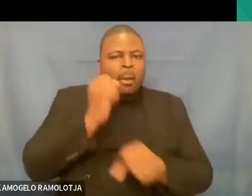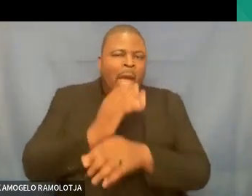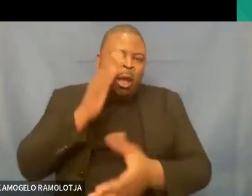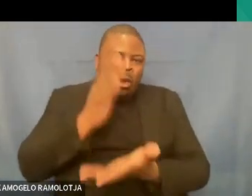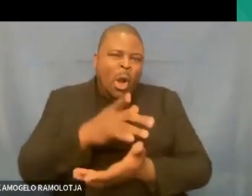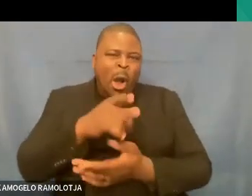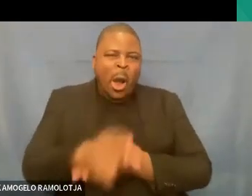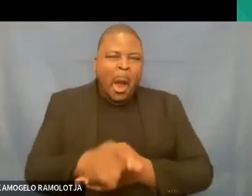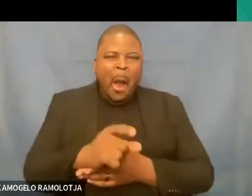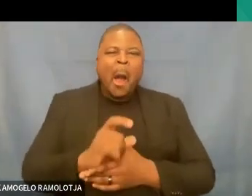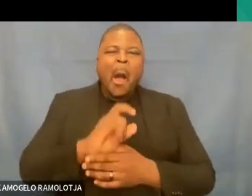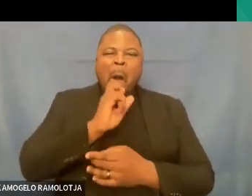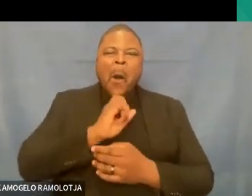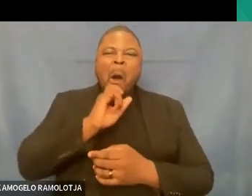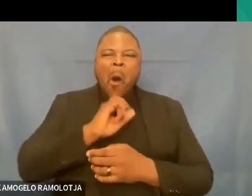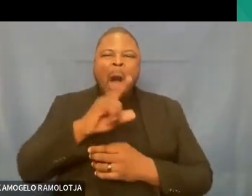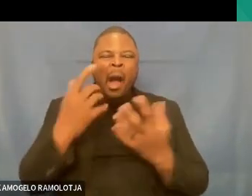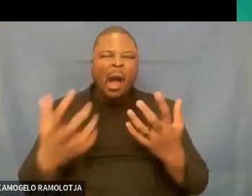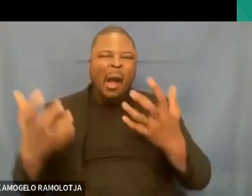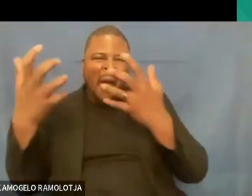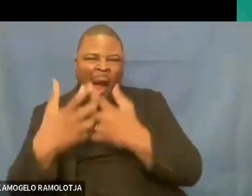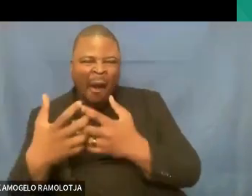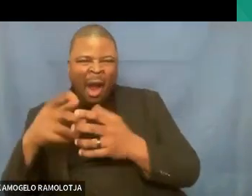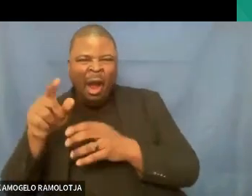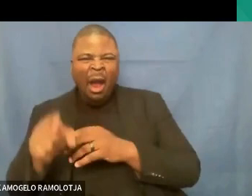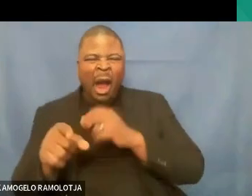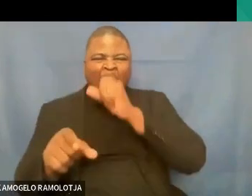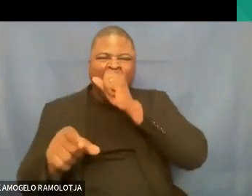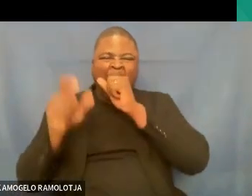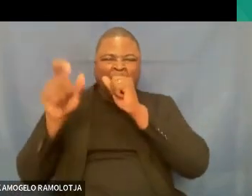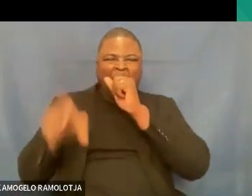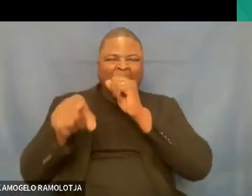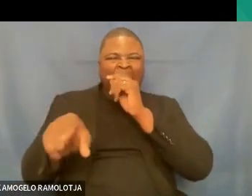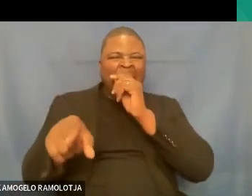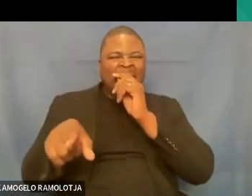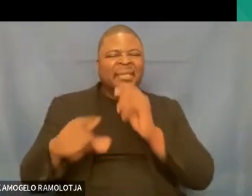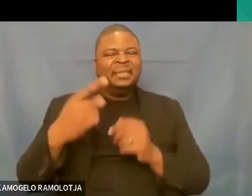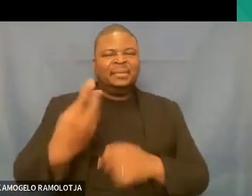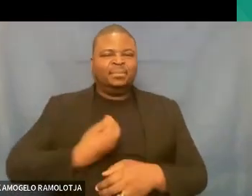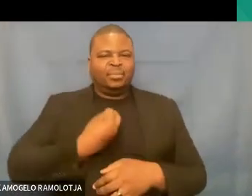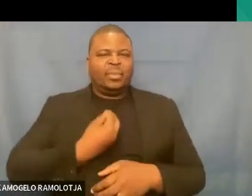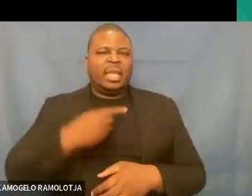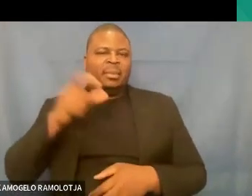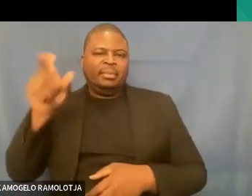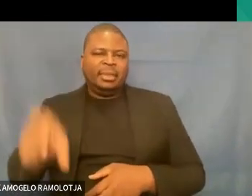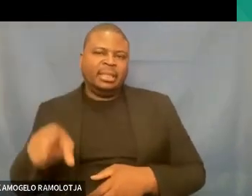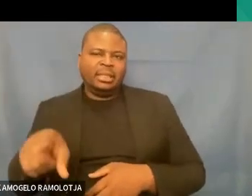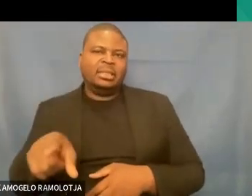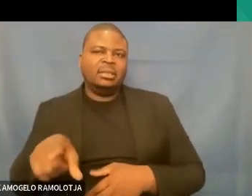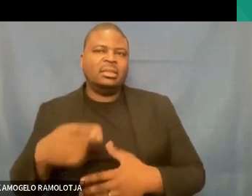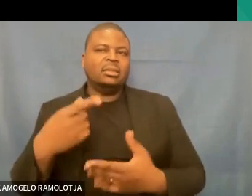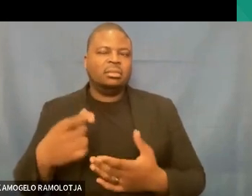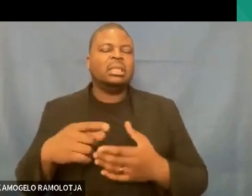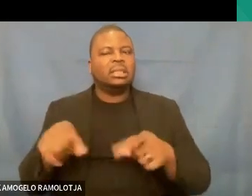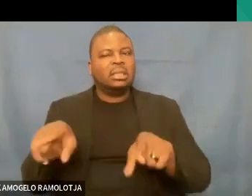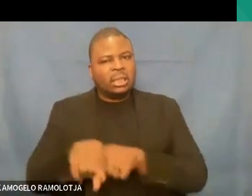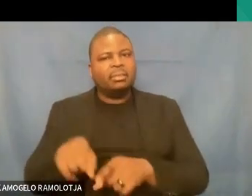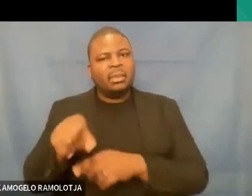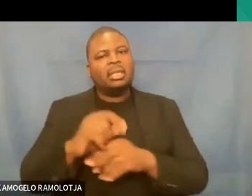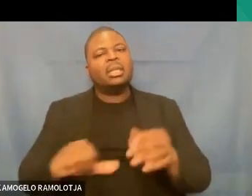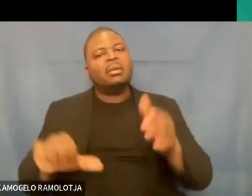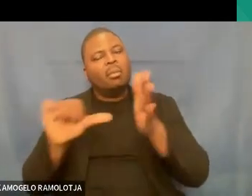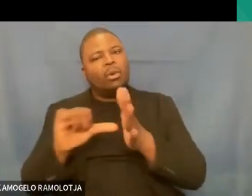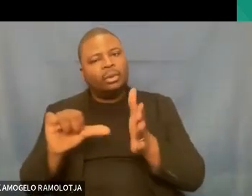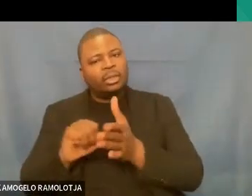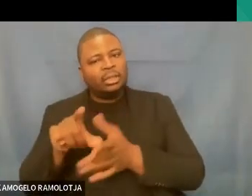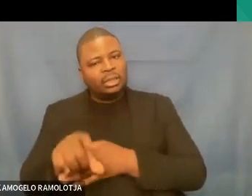utilizing the most relevant person to this implementation, which is the young person who is also a key pop and who is affected